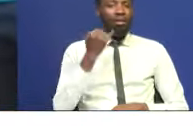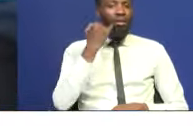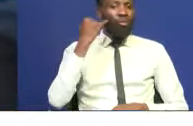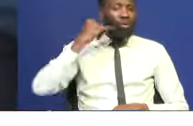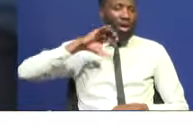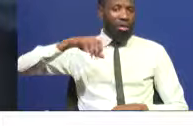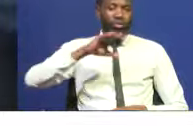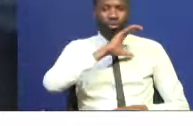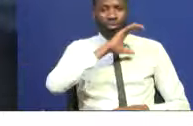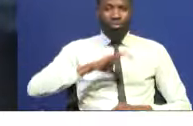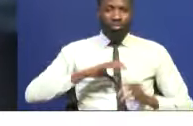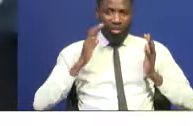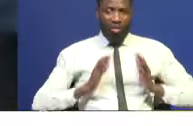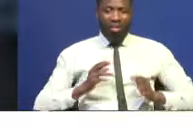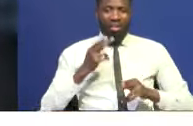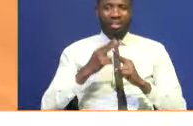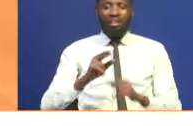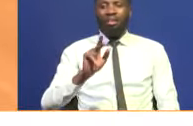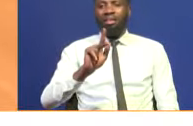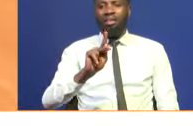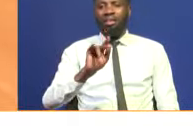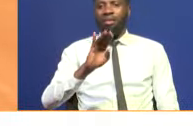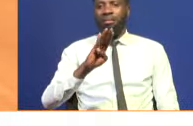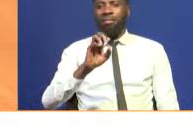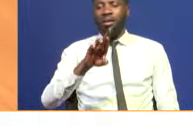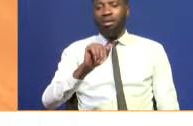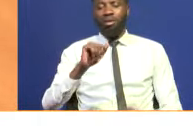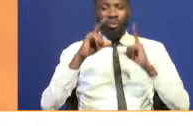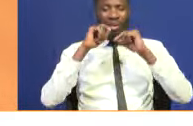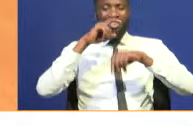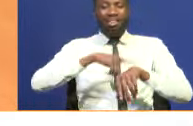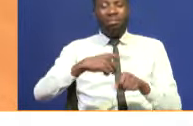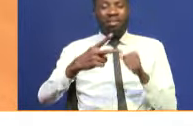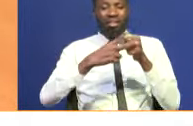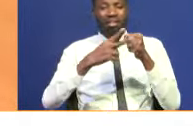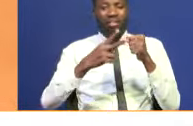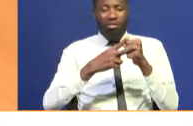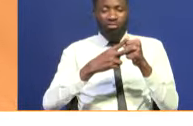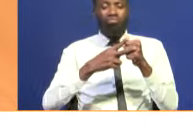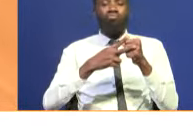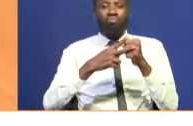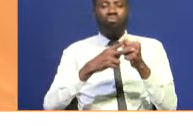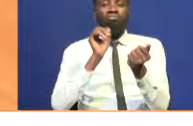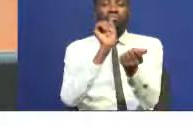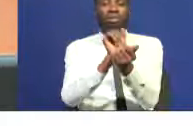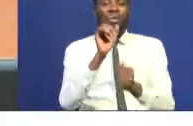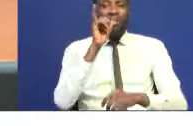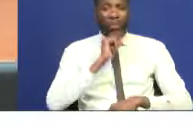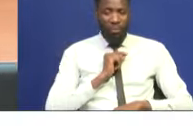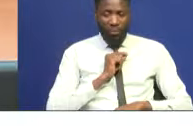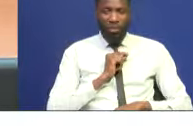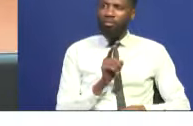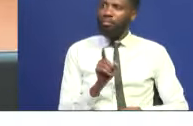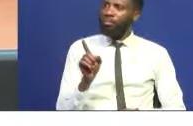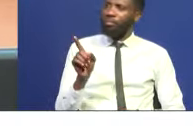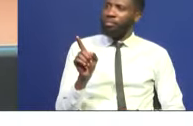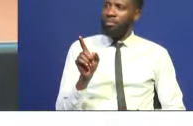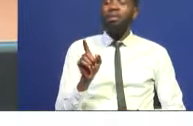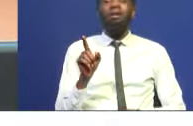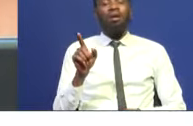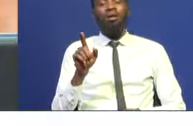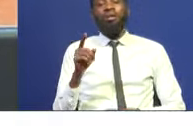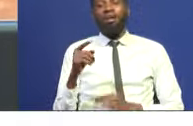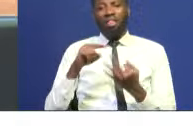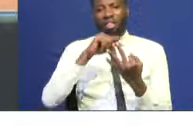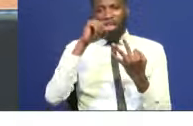Loyford Kibara says following the arrest of the 7, they led officers to a location where an AK-47 rifle